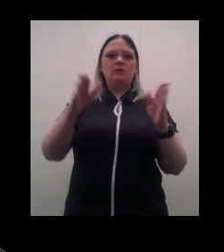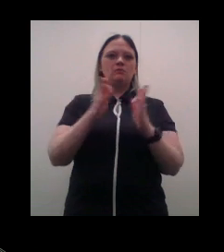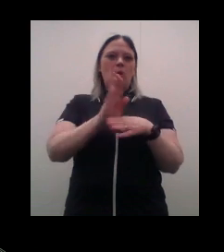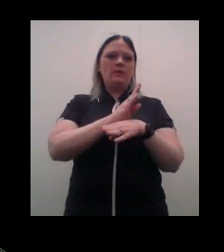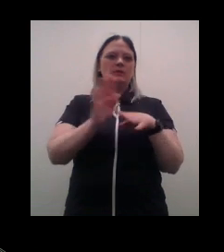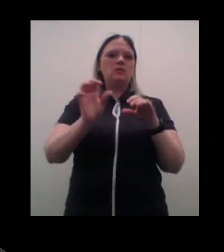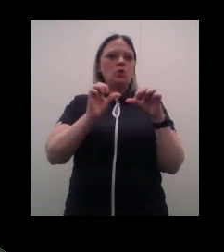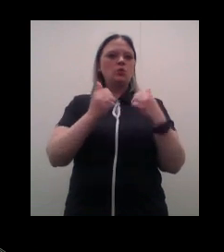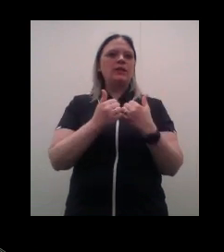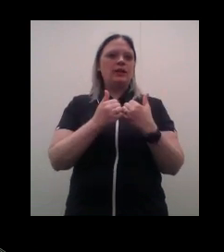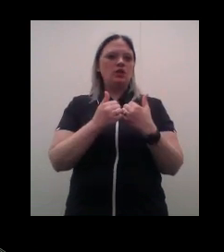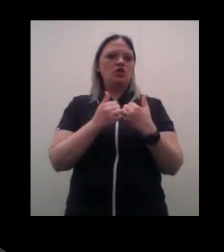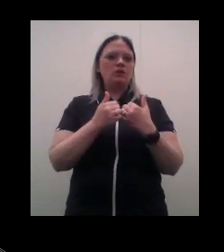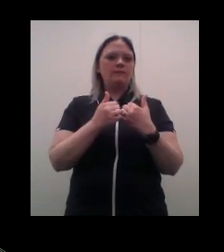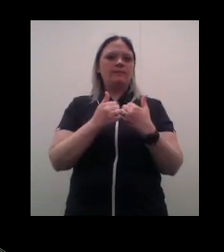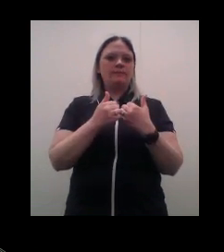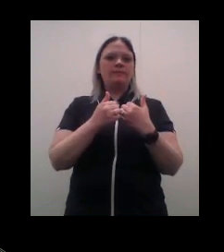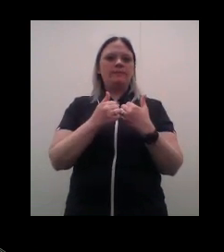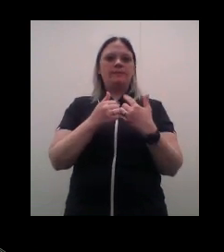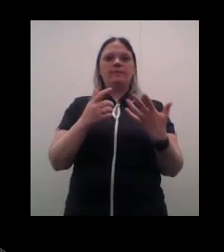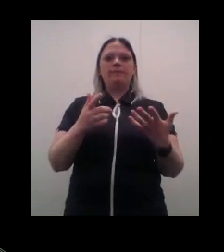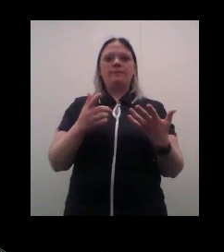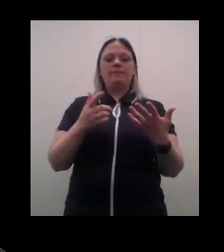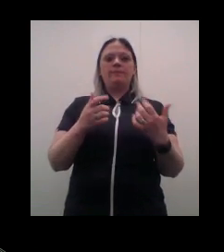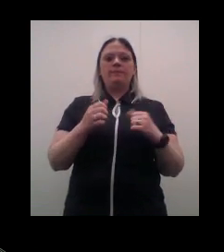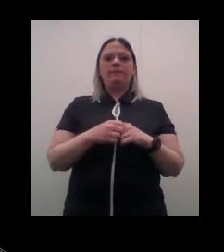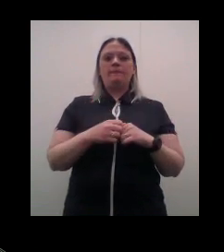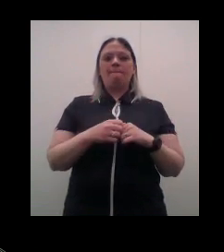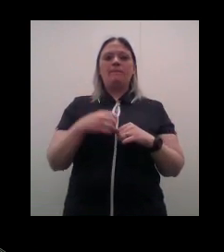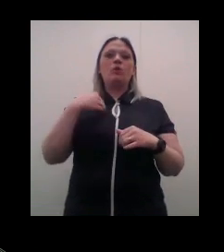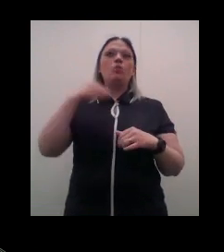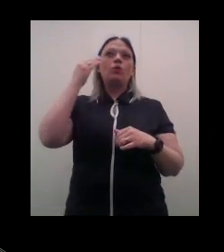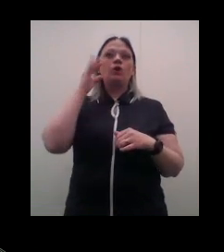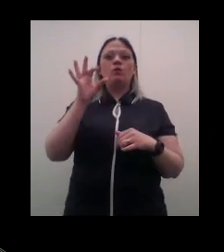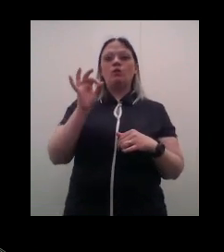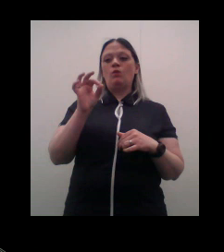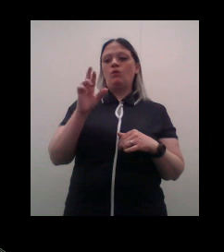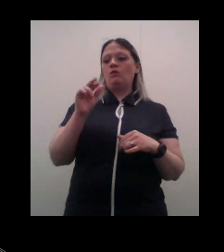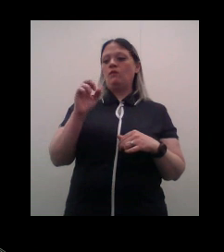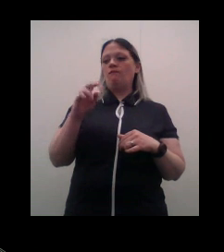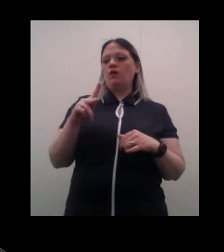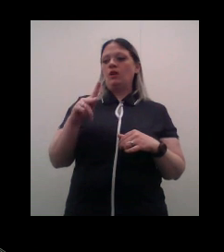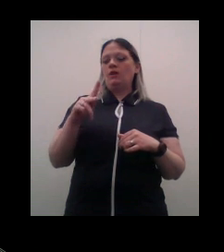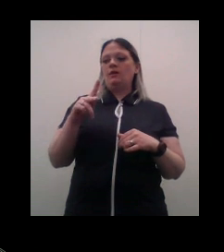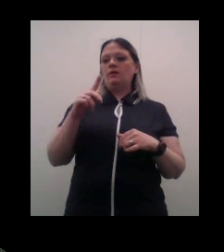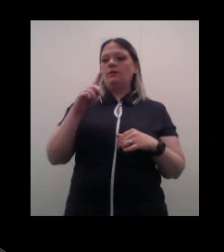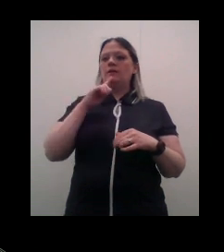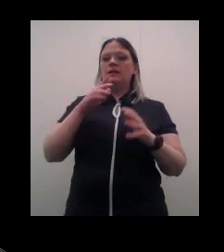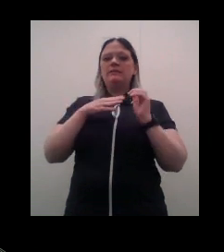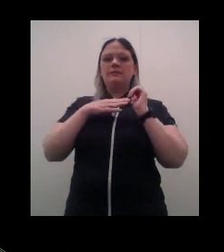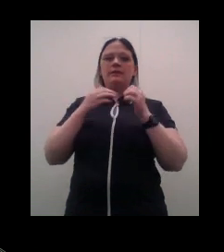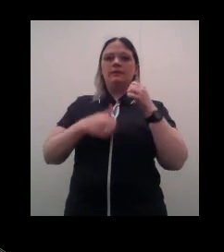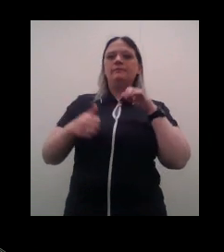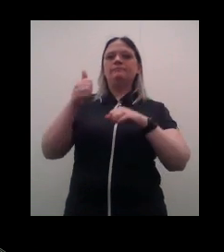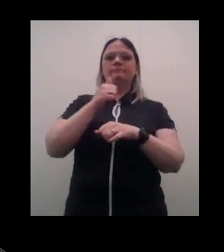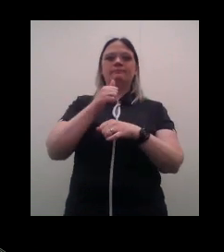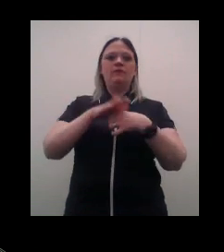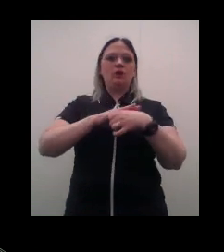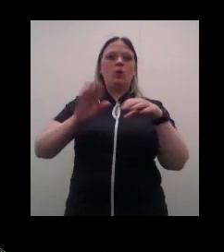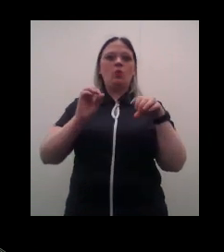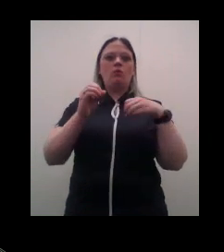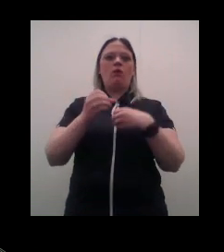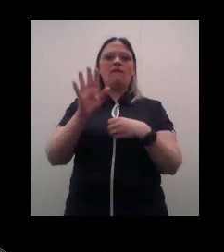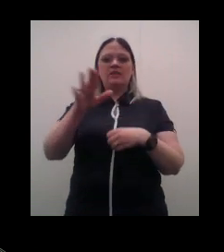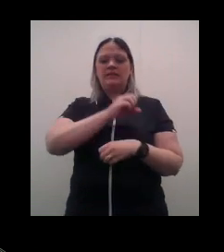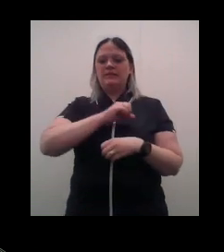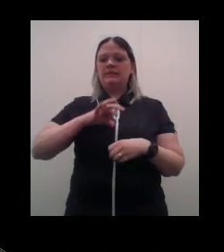Association, or administration, excuse me. And I know Frank Shorentino, who's the head of the local office, and his staff are going to do a great job